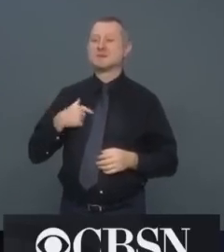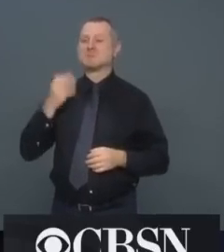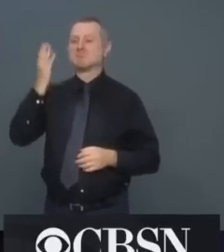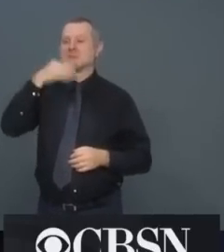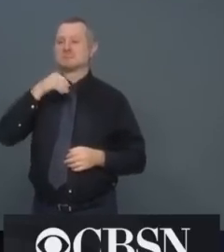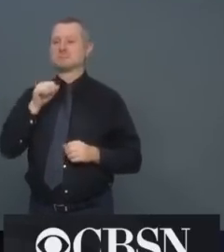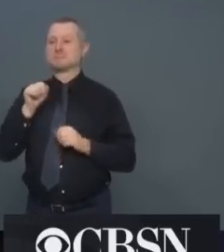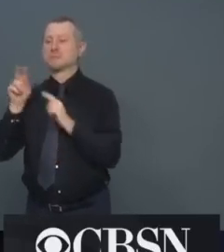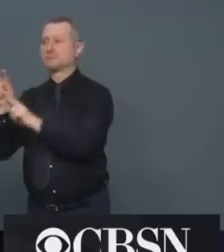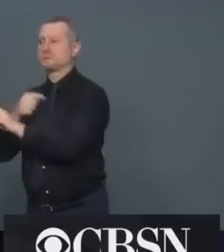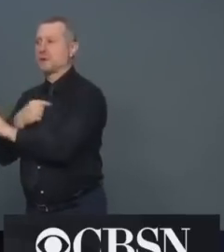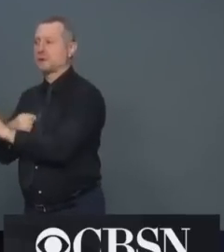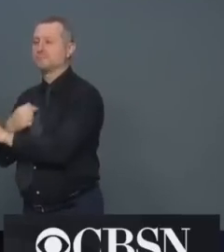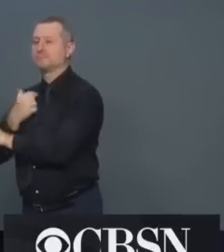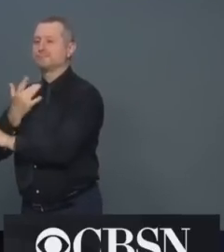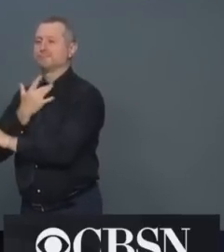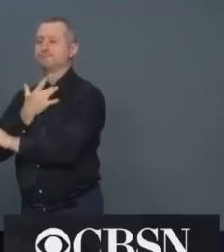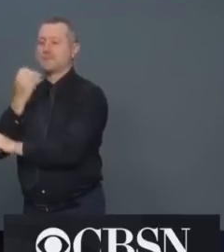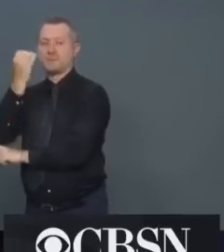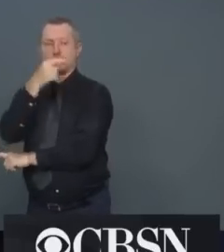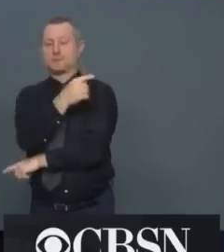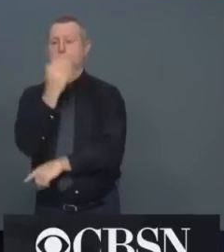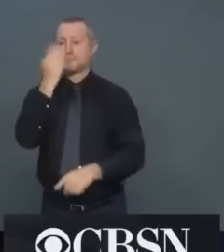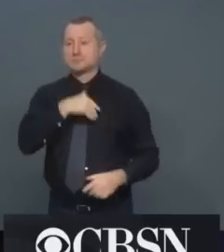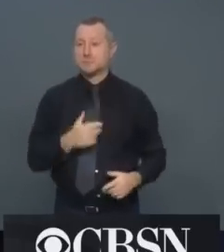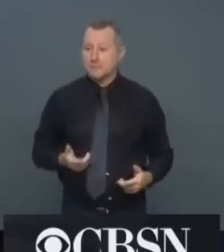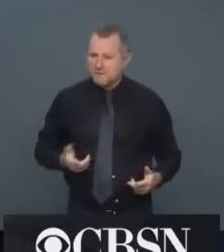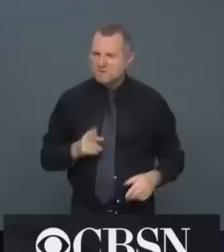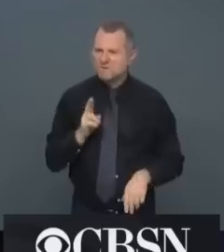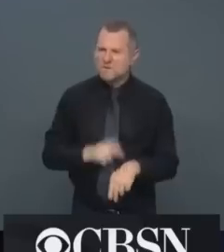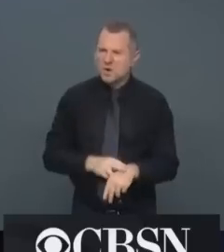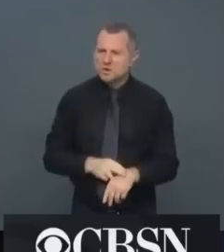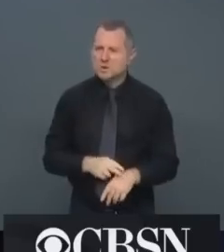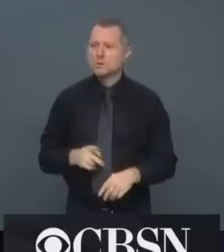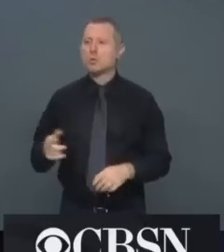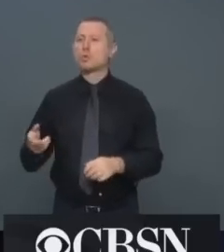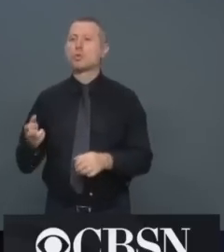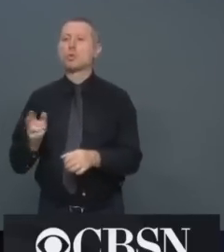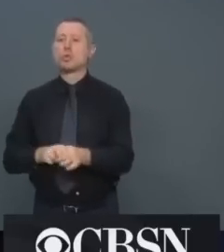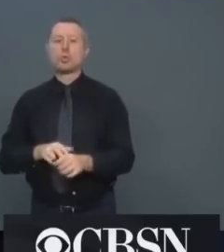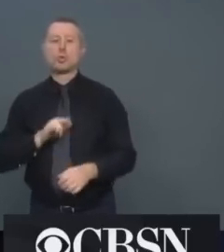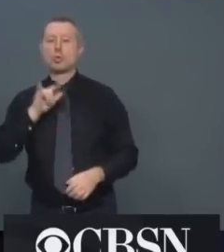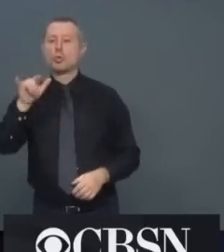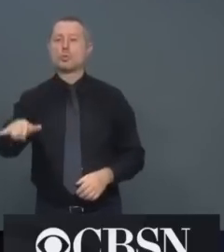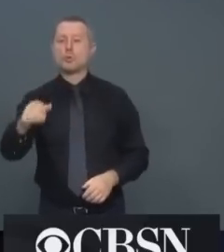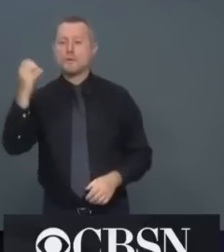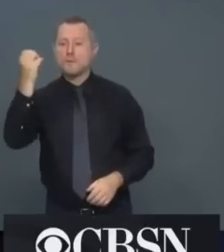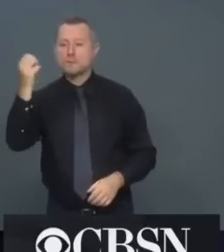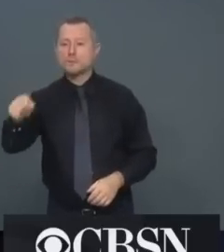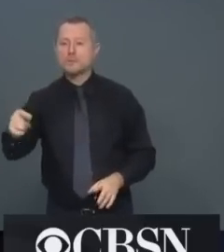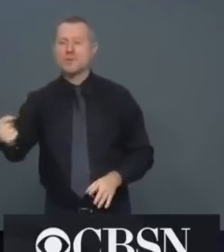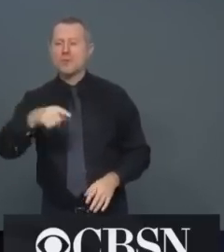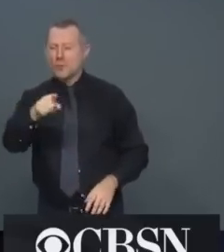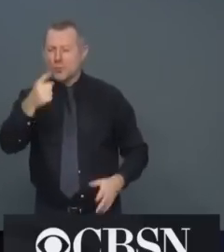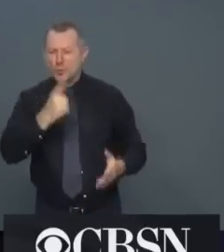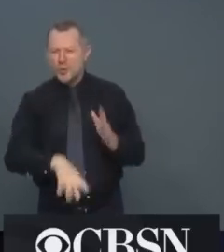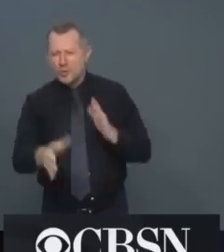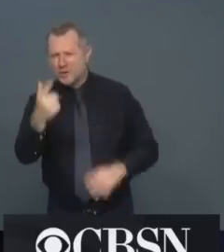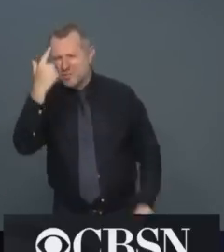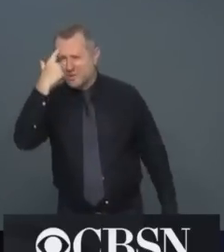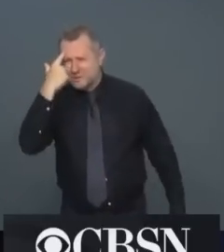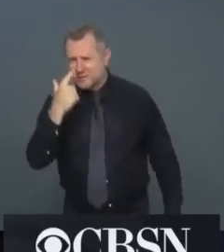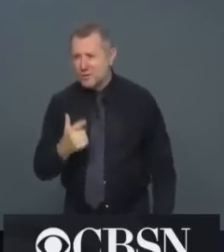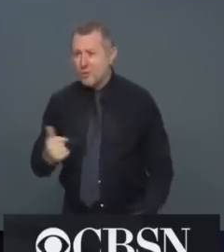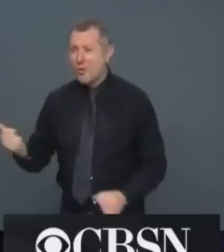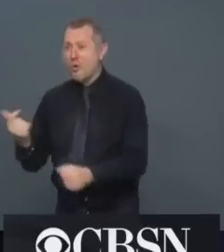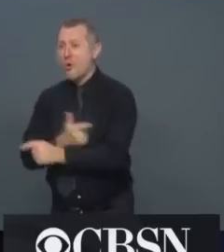Europe. Of course it got on a plane and it went somewhere. What did you think? Everybody with COVID in China was going to